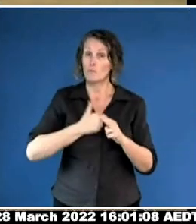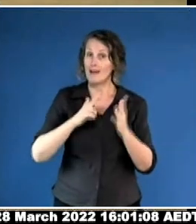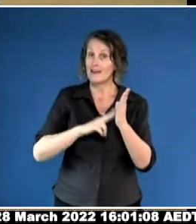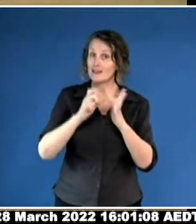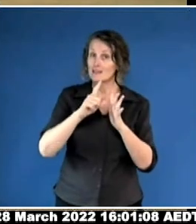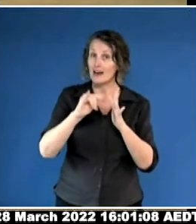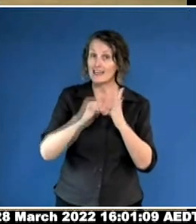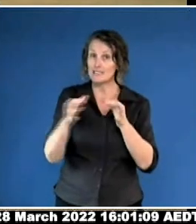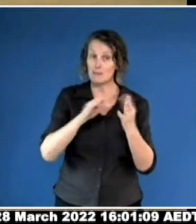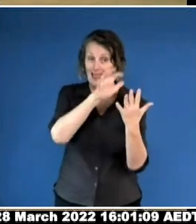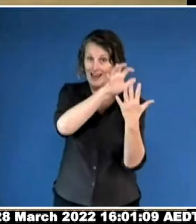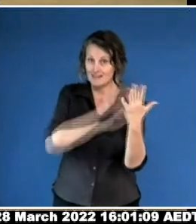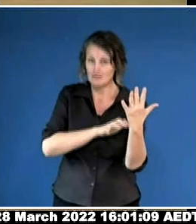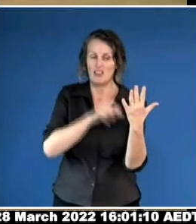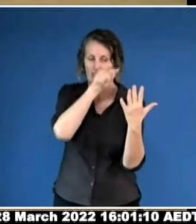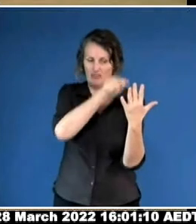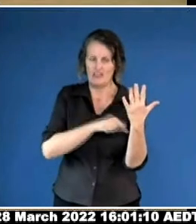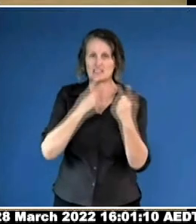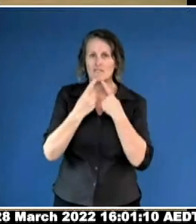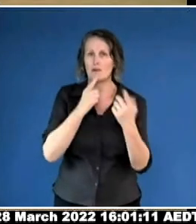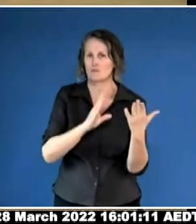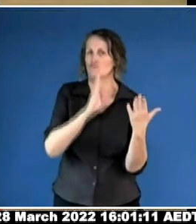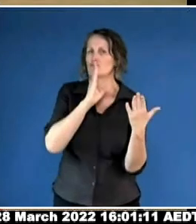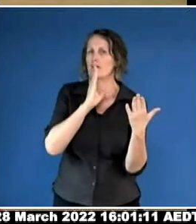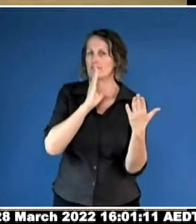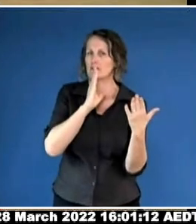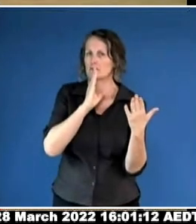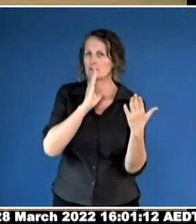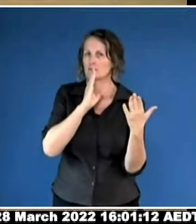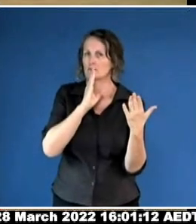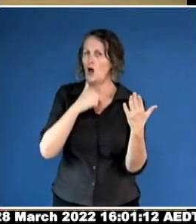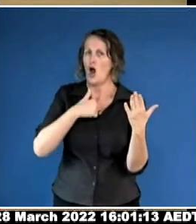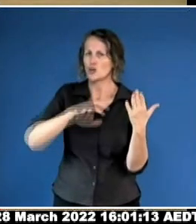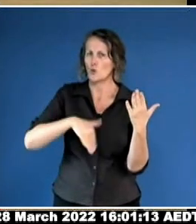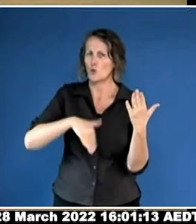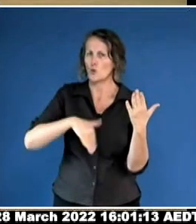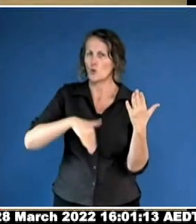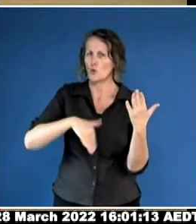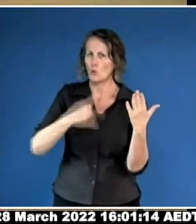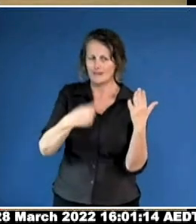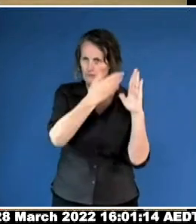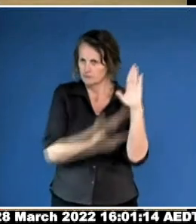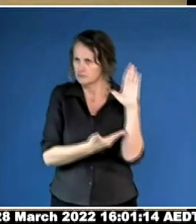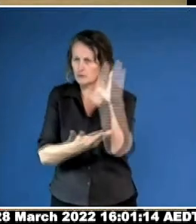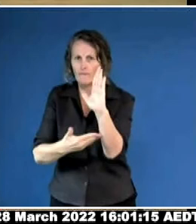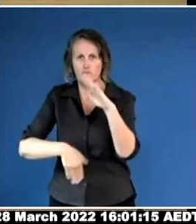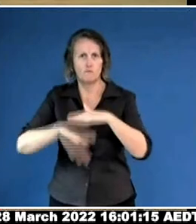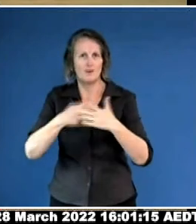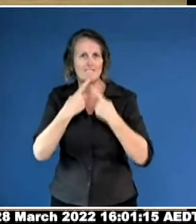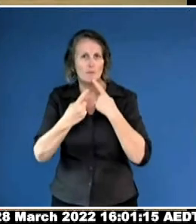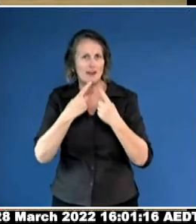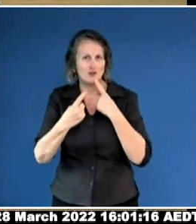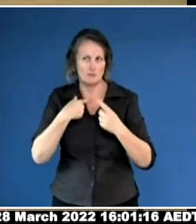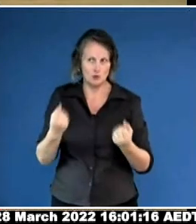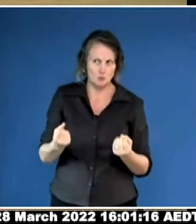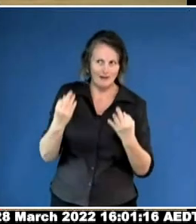and confidential, and I don't necessarily want to disclose my entire plan to a provider where there isn't already an established relationship based